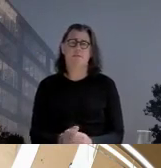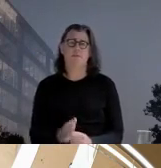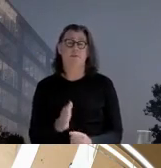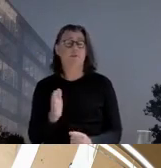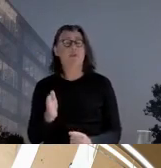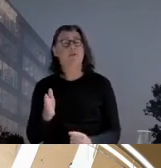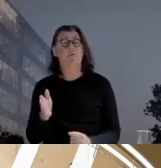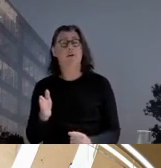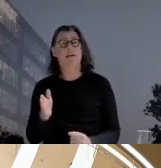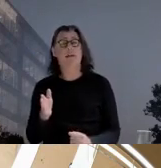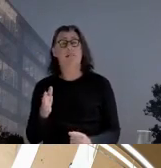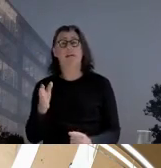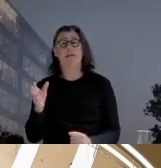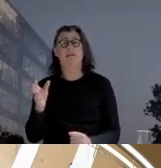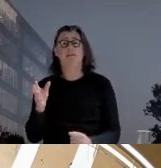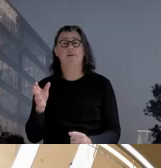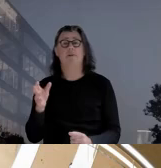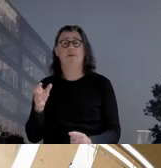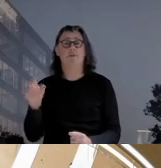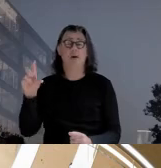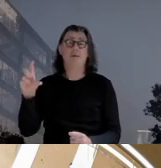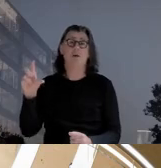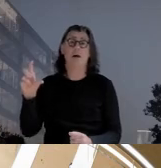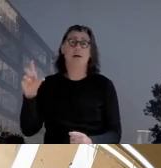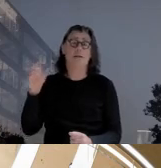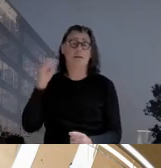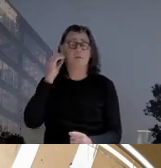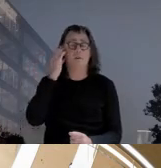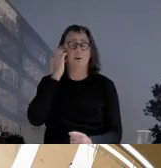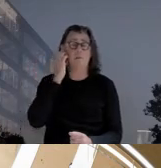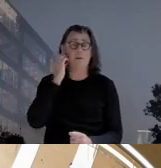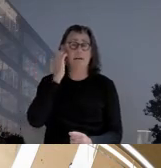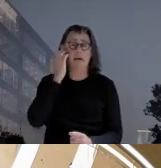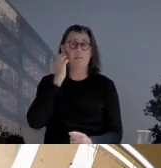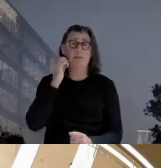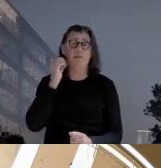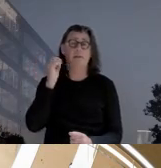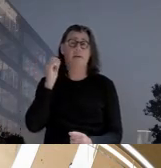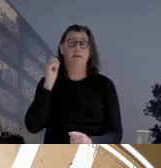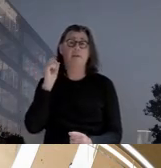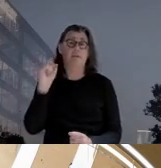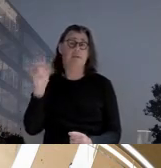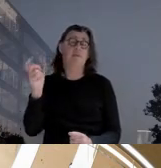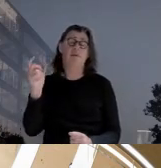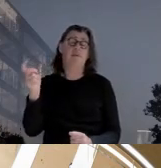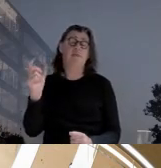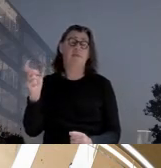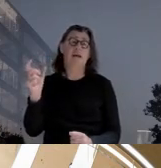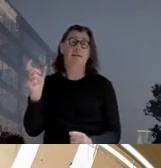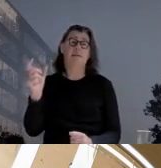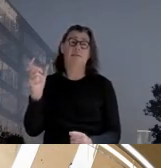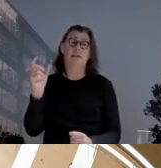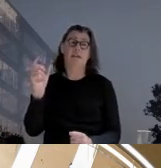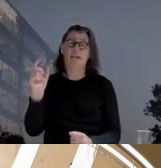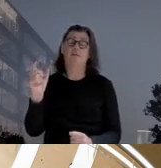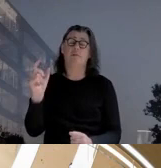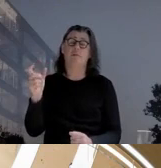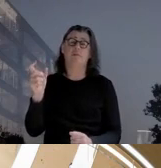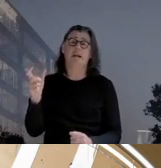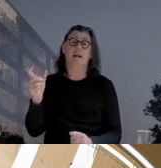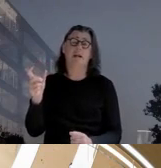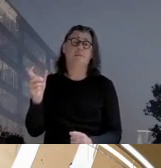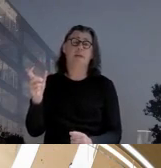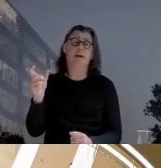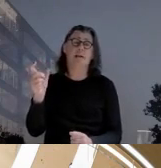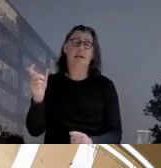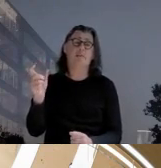and the assumption, the reason why that maintenance number is quite so high in the overall embodied carbon is the assumption on the facade is that at least